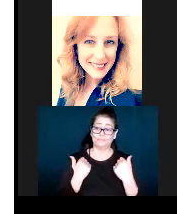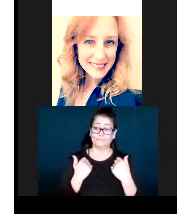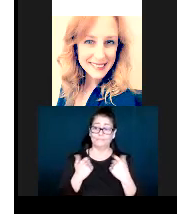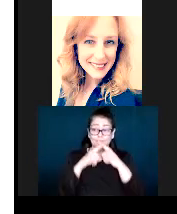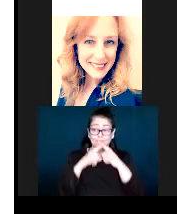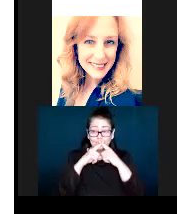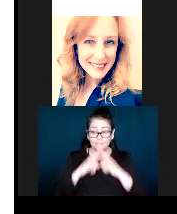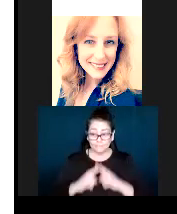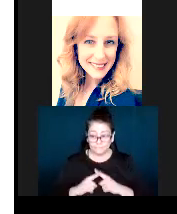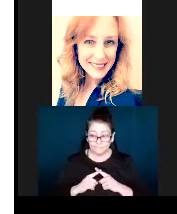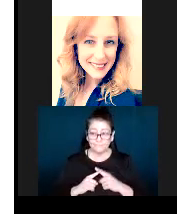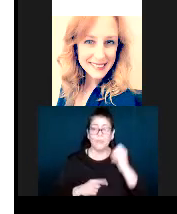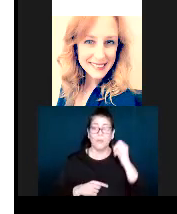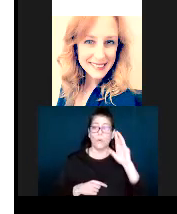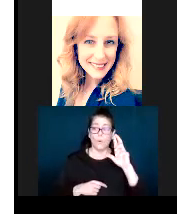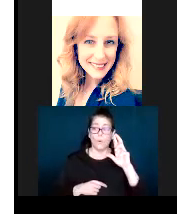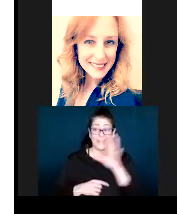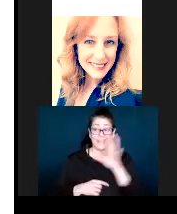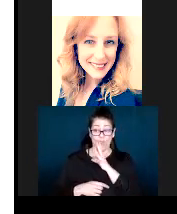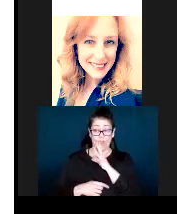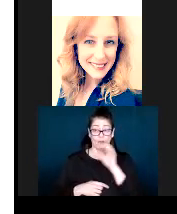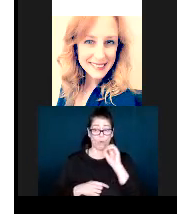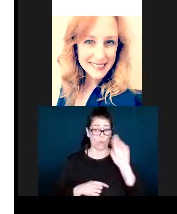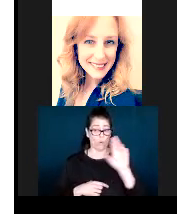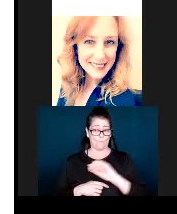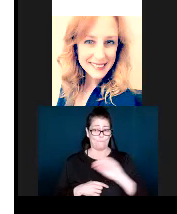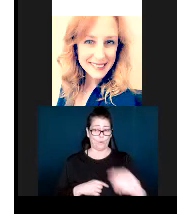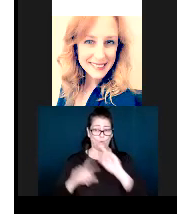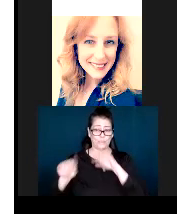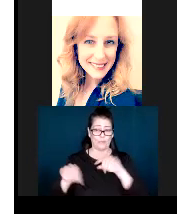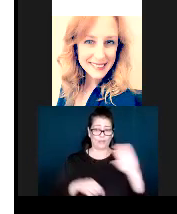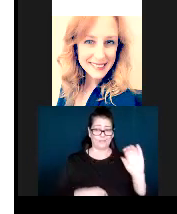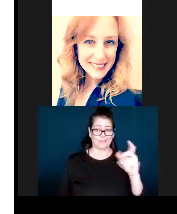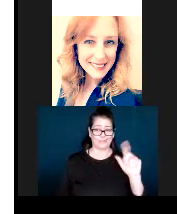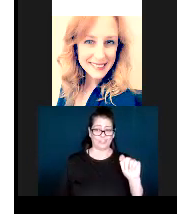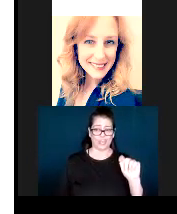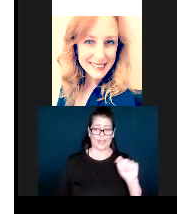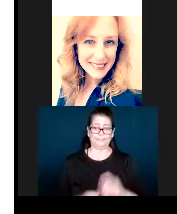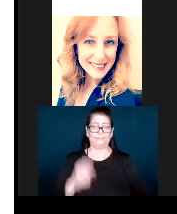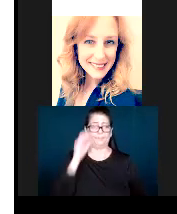your answers to these. So the first scenario involves